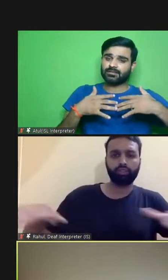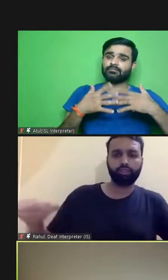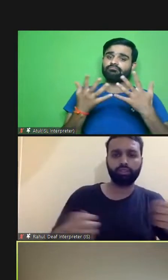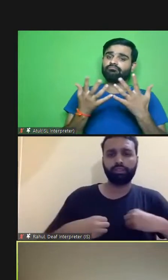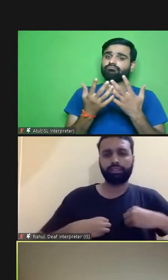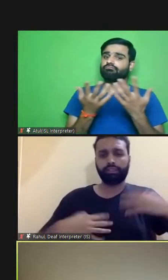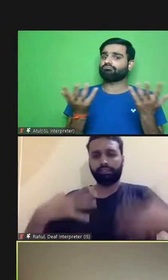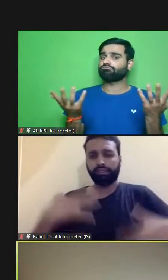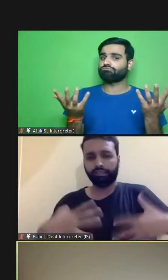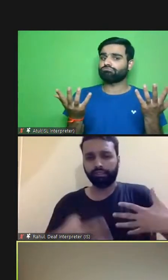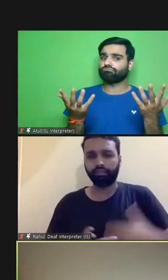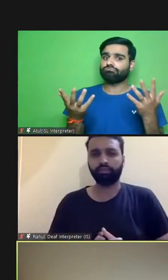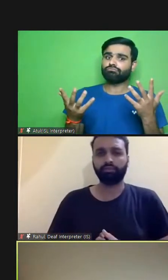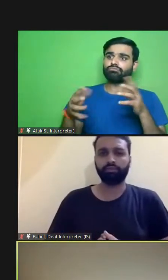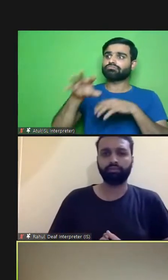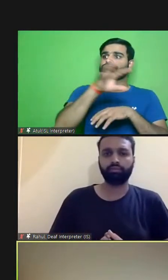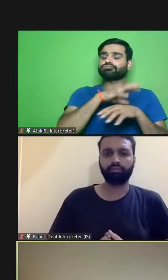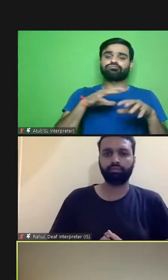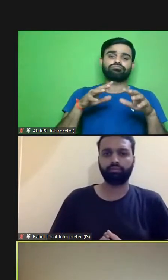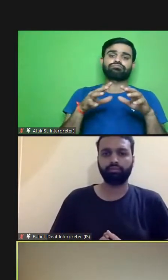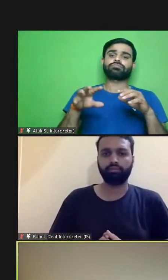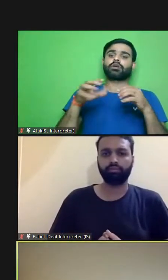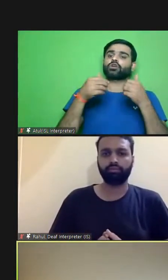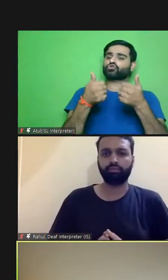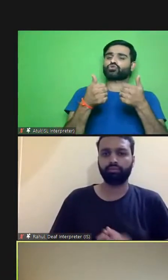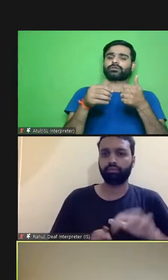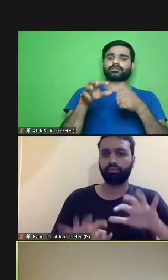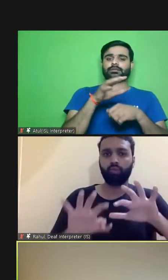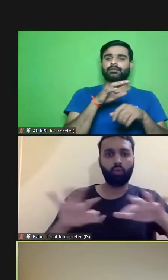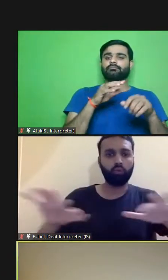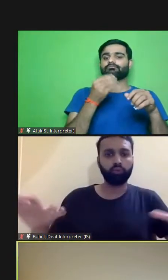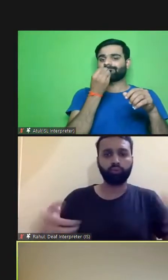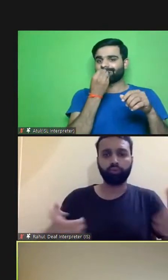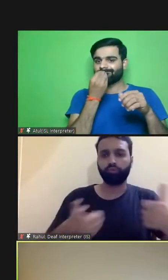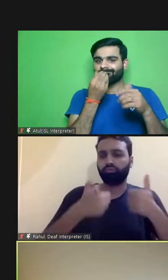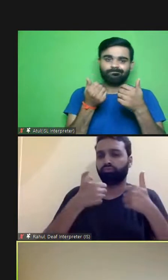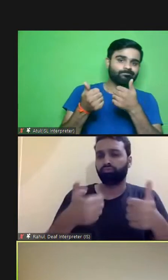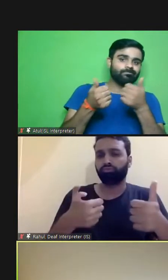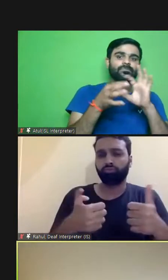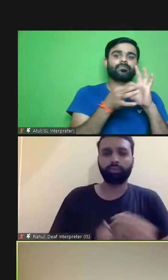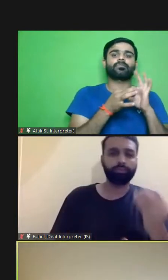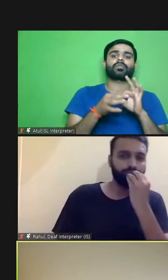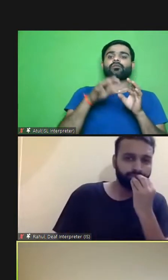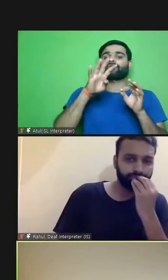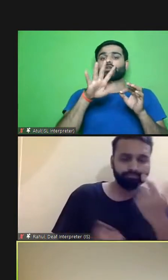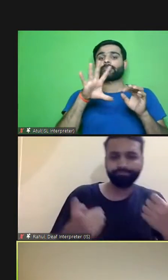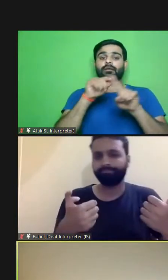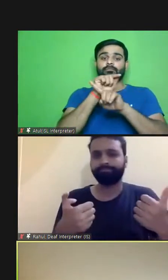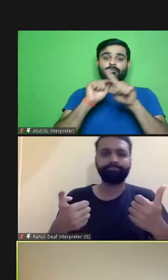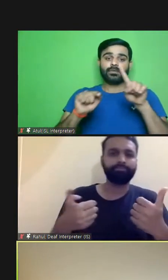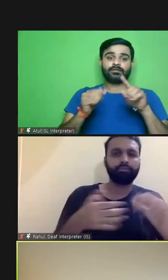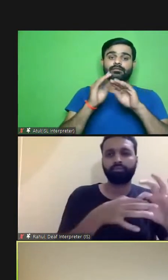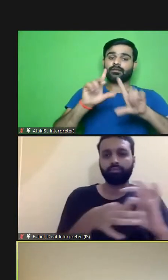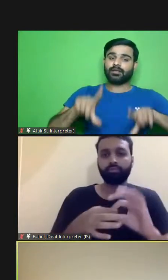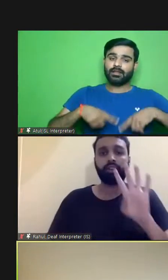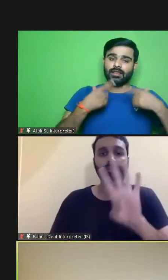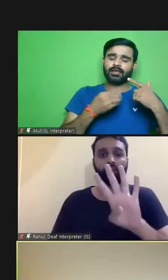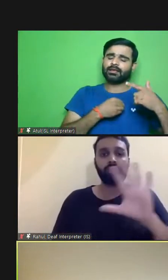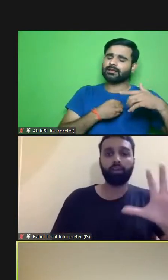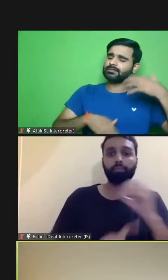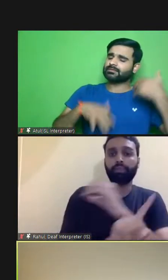not located in the wealthiest countries now. 45% of children with overweight and obesity are living in upper middle